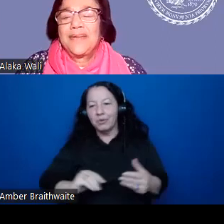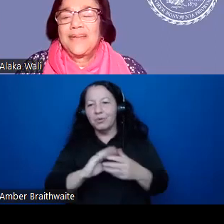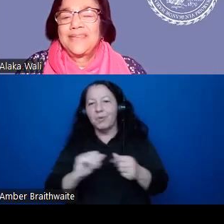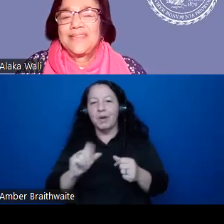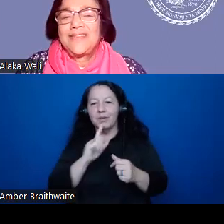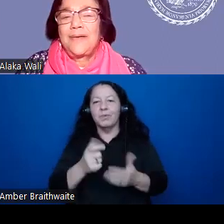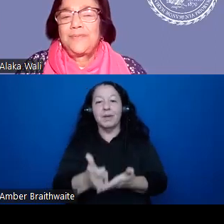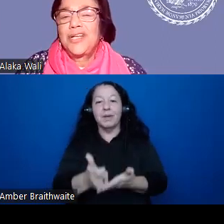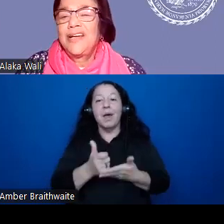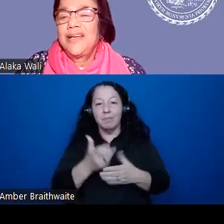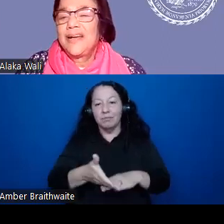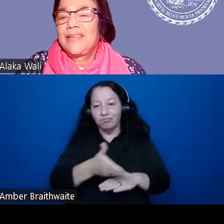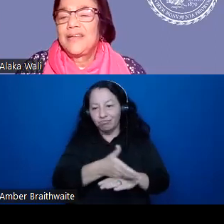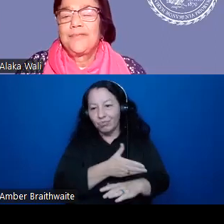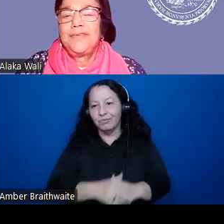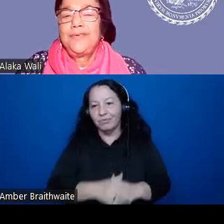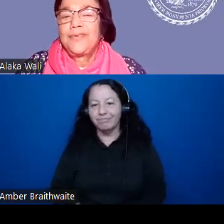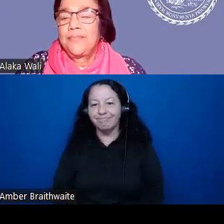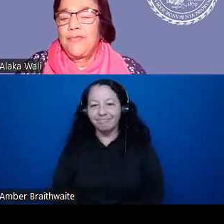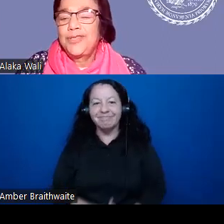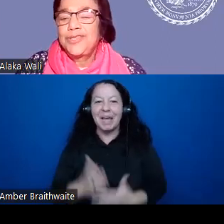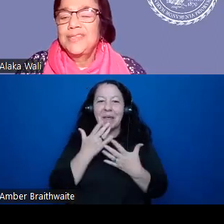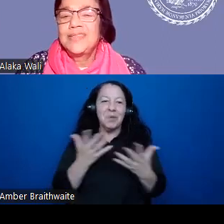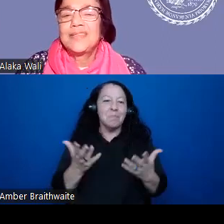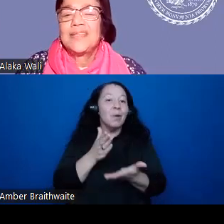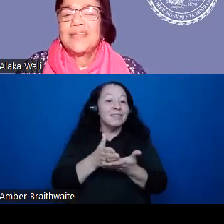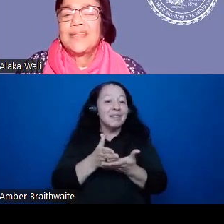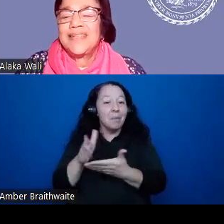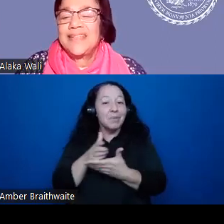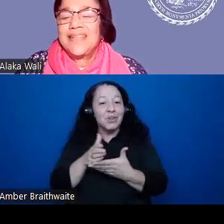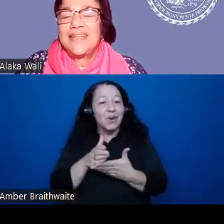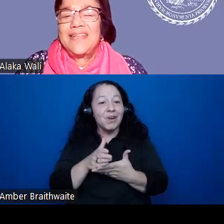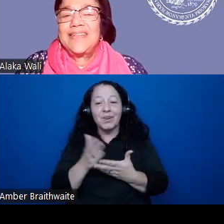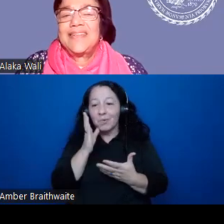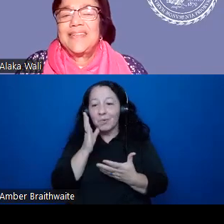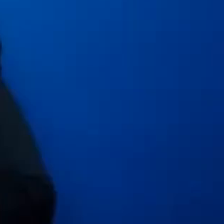I'm gonna stop sharing, and I think we'll do some questions.